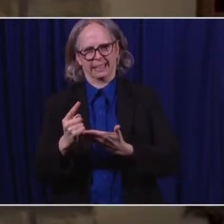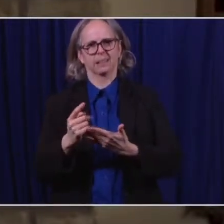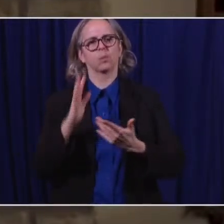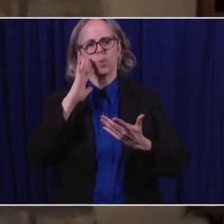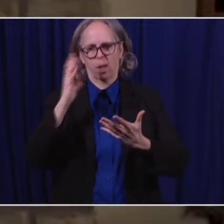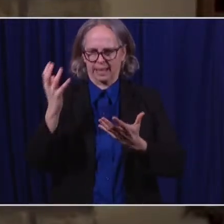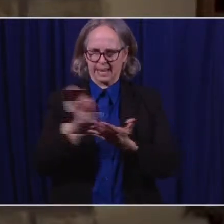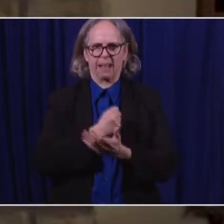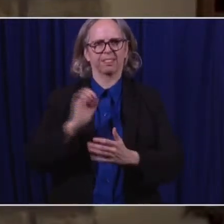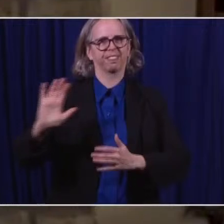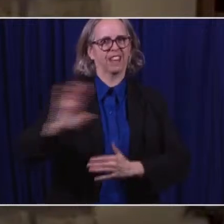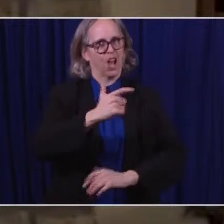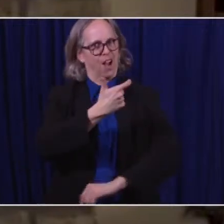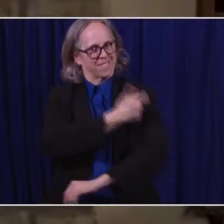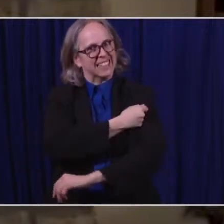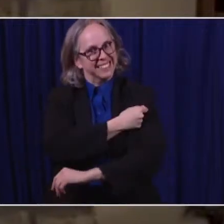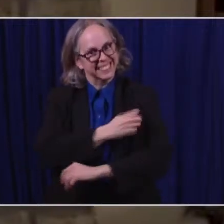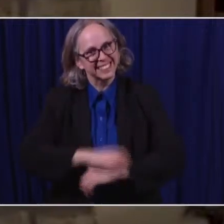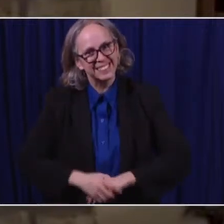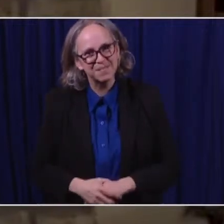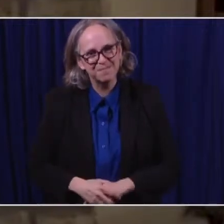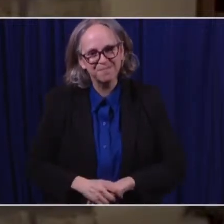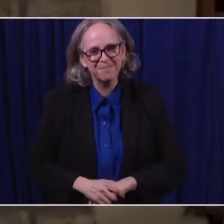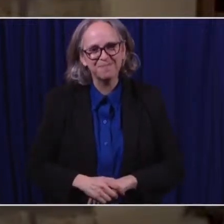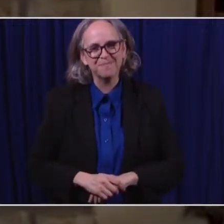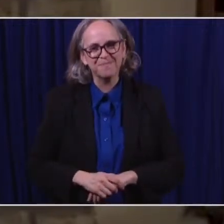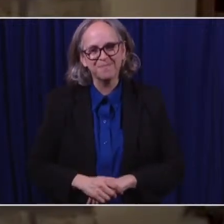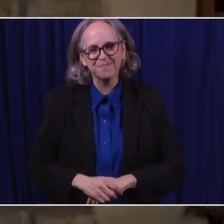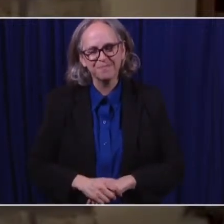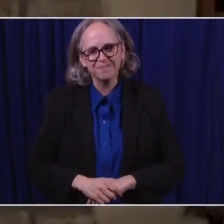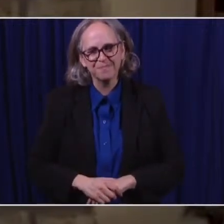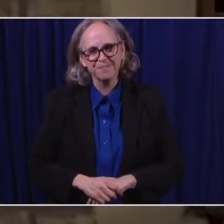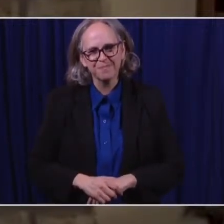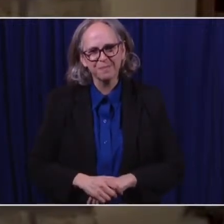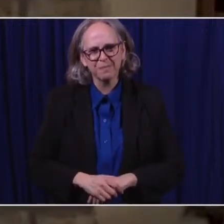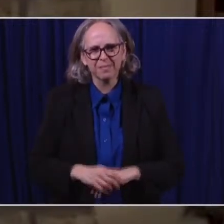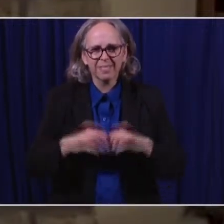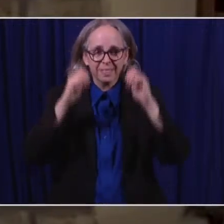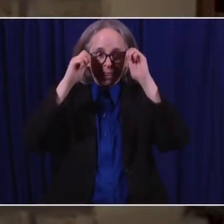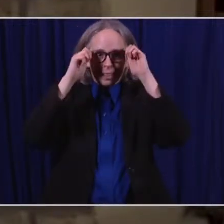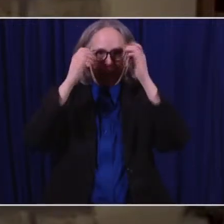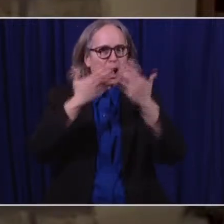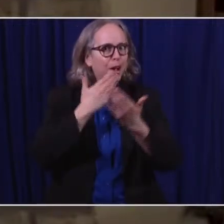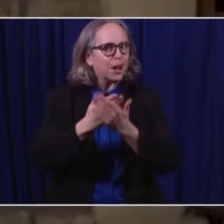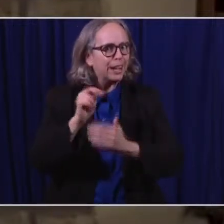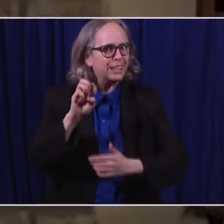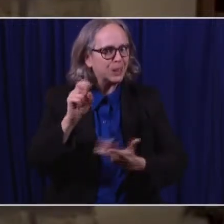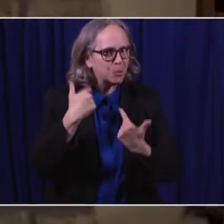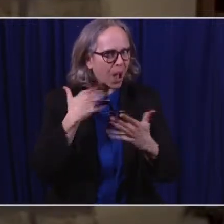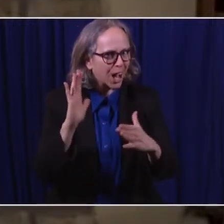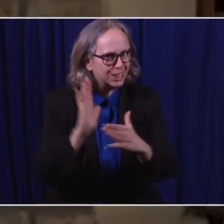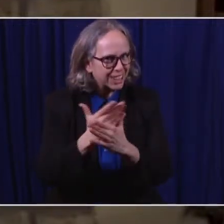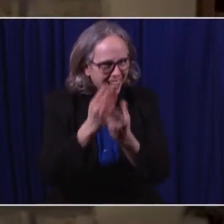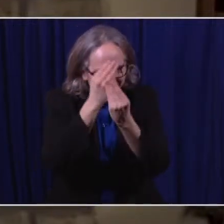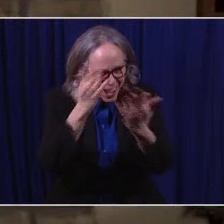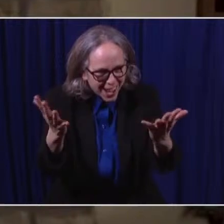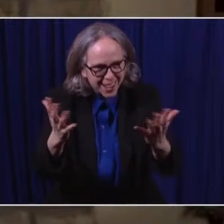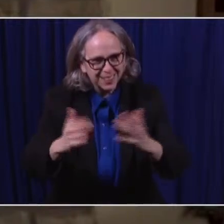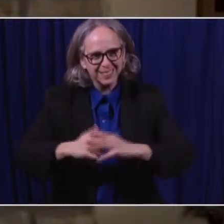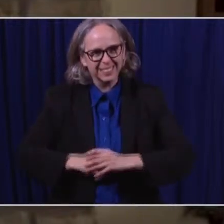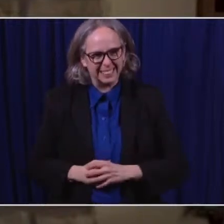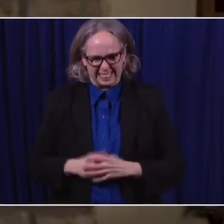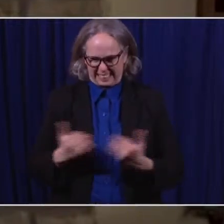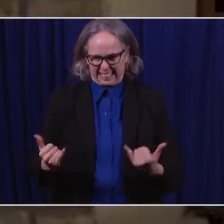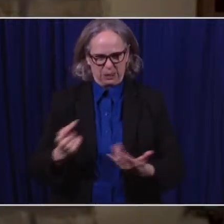I have some good news as far as the number of shots this week, the number of doses of vaccine that will